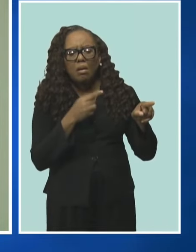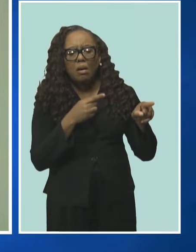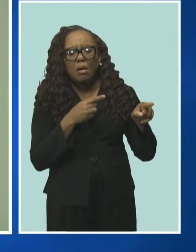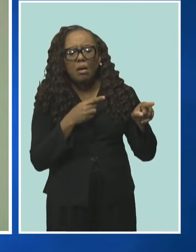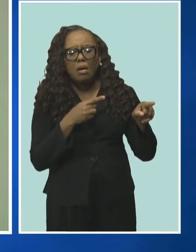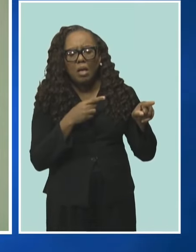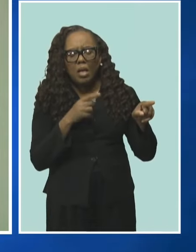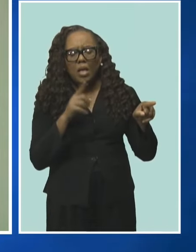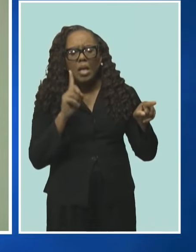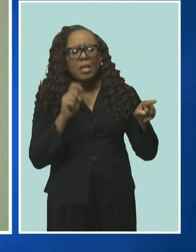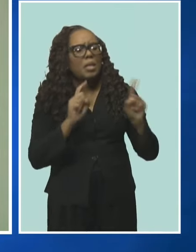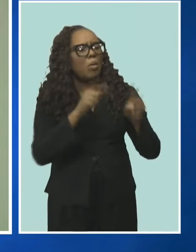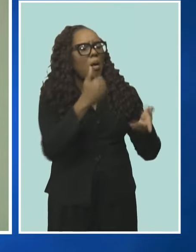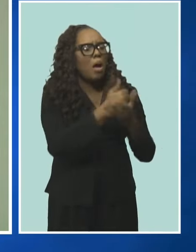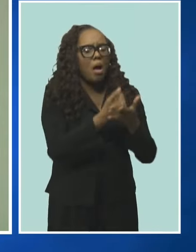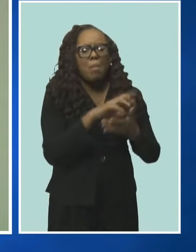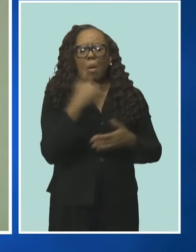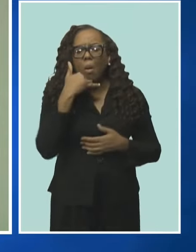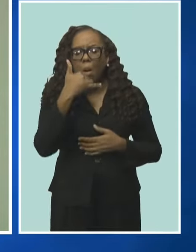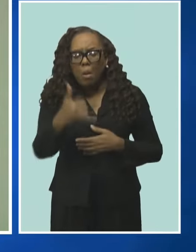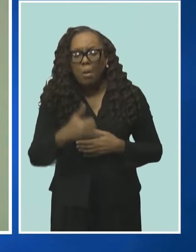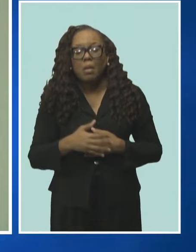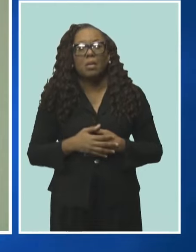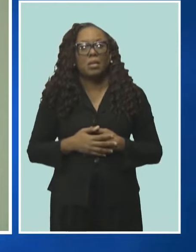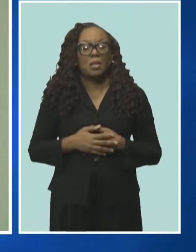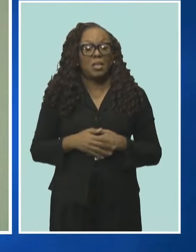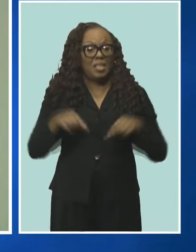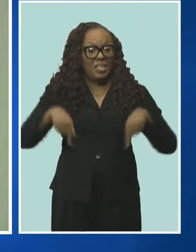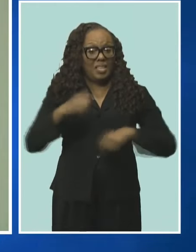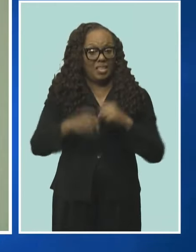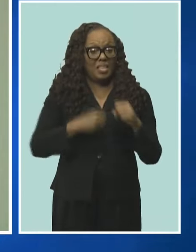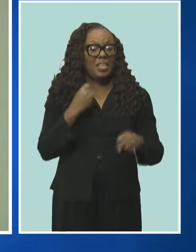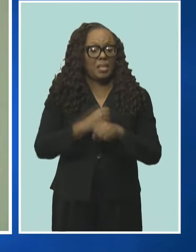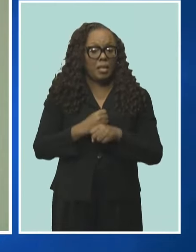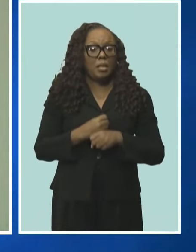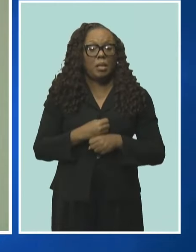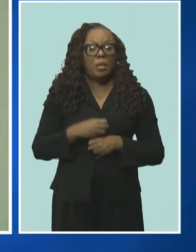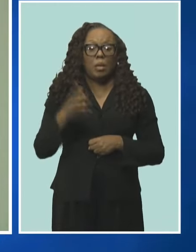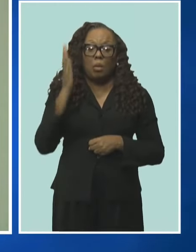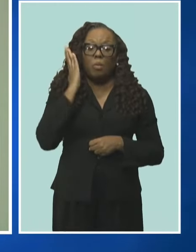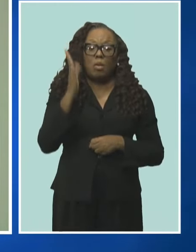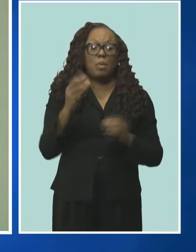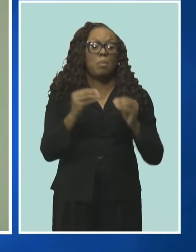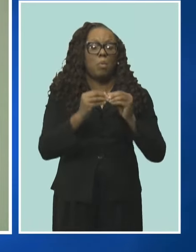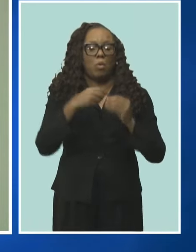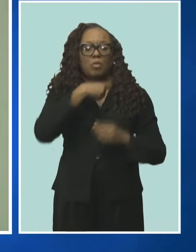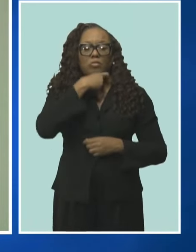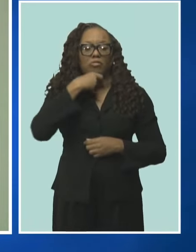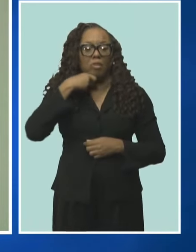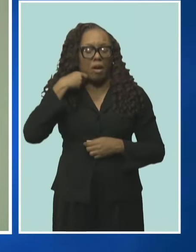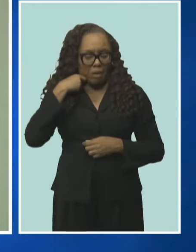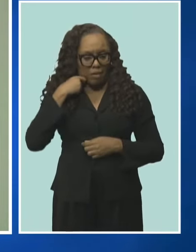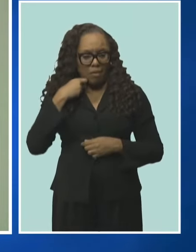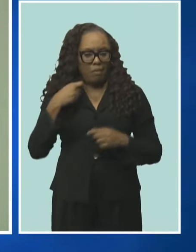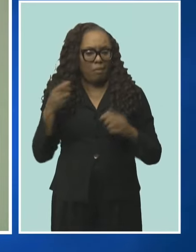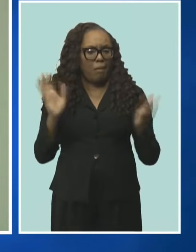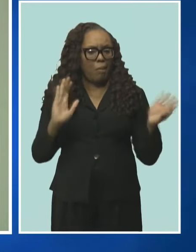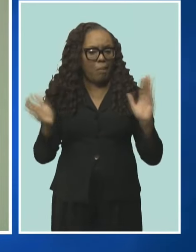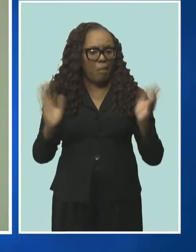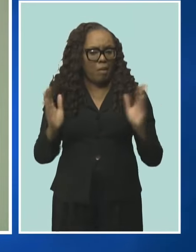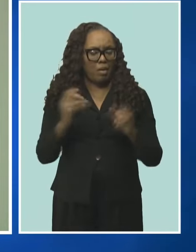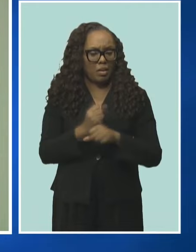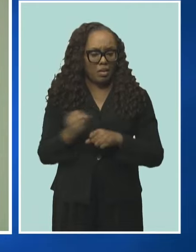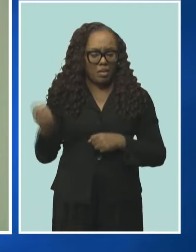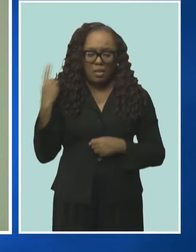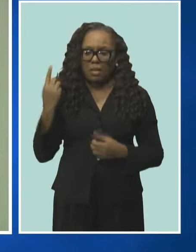more vigilant. This year is projected to be a drier year than last year. We have some droughts, and therefore the possibility of having